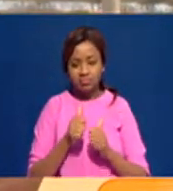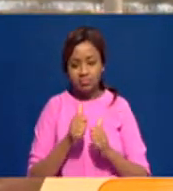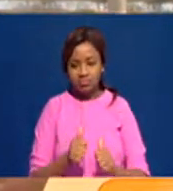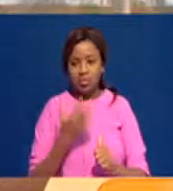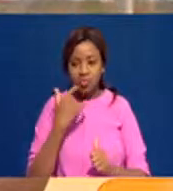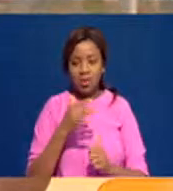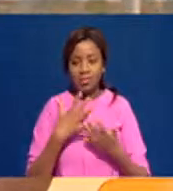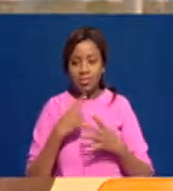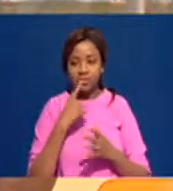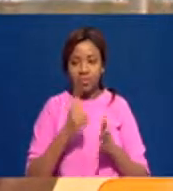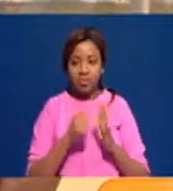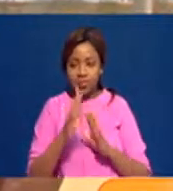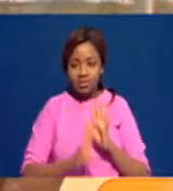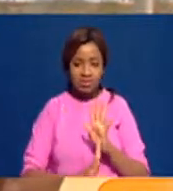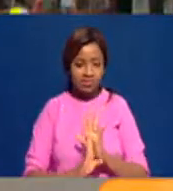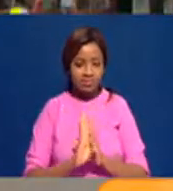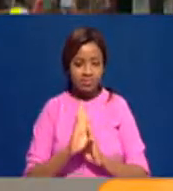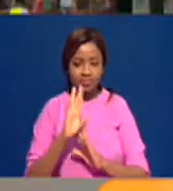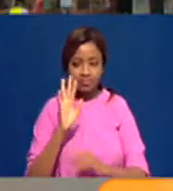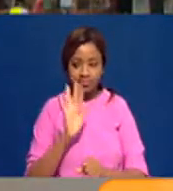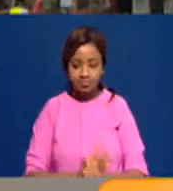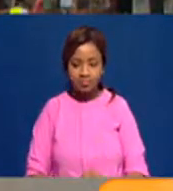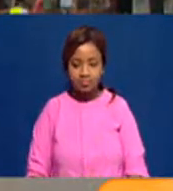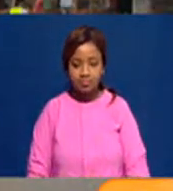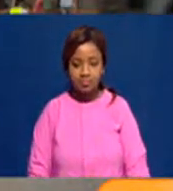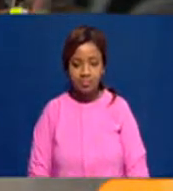the town has grown exponentially.